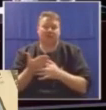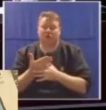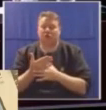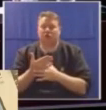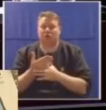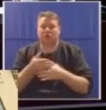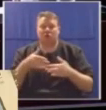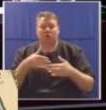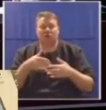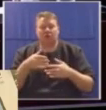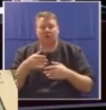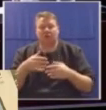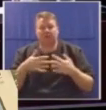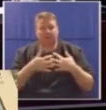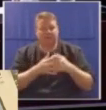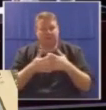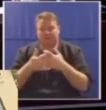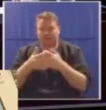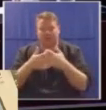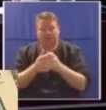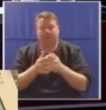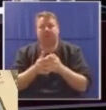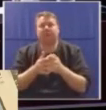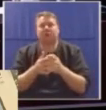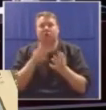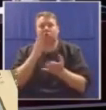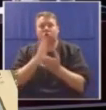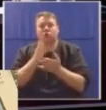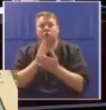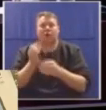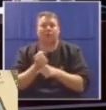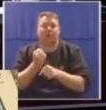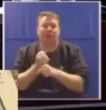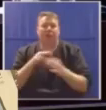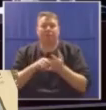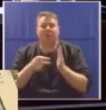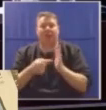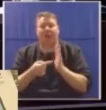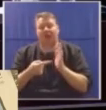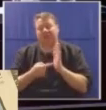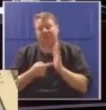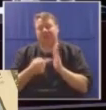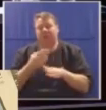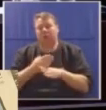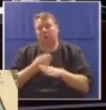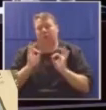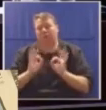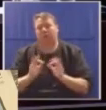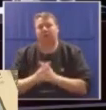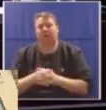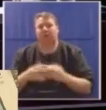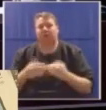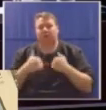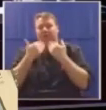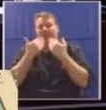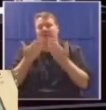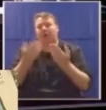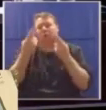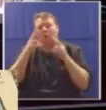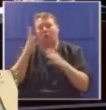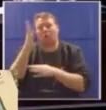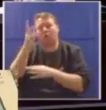underway to ensure that this plan is actualized. I thank you, Honorable